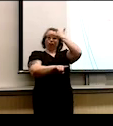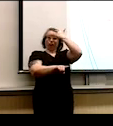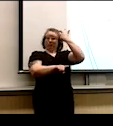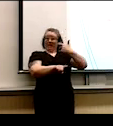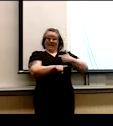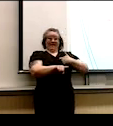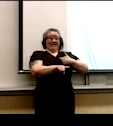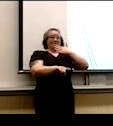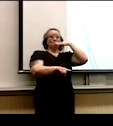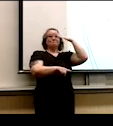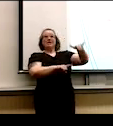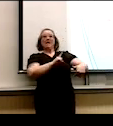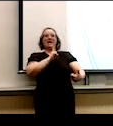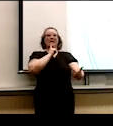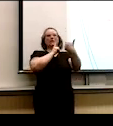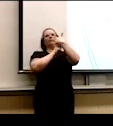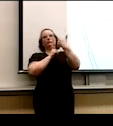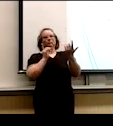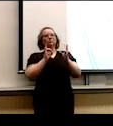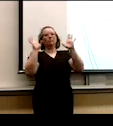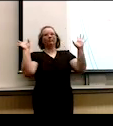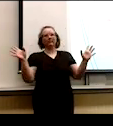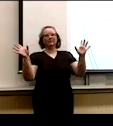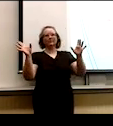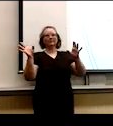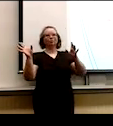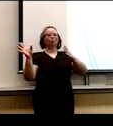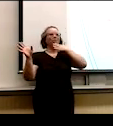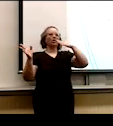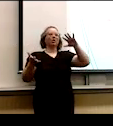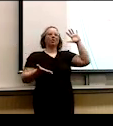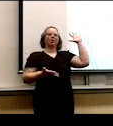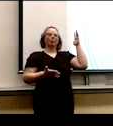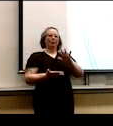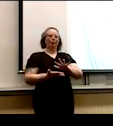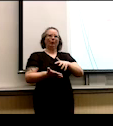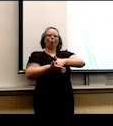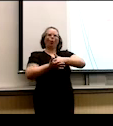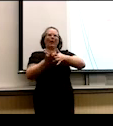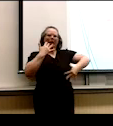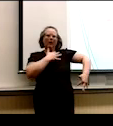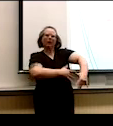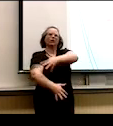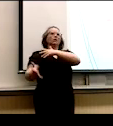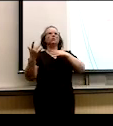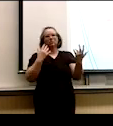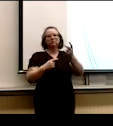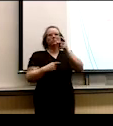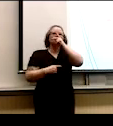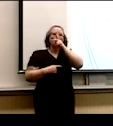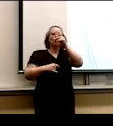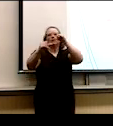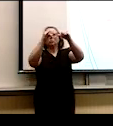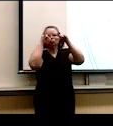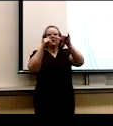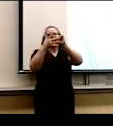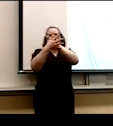And I finally had one person with Down syndrome who's referred to me who has a beer once a